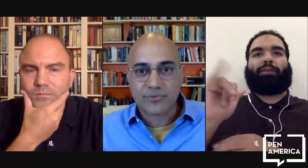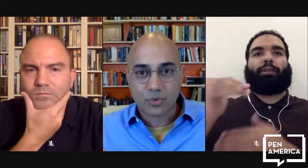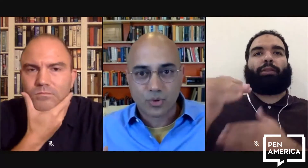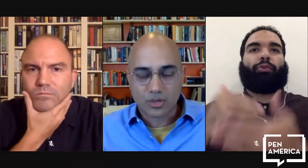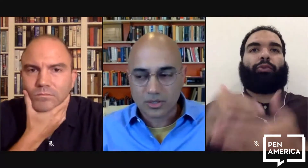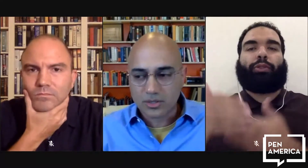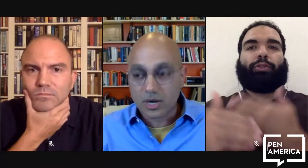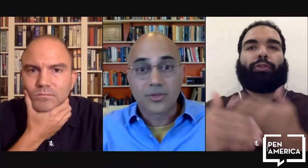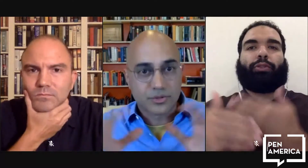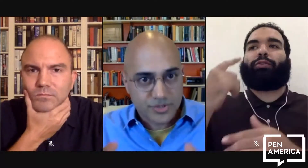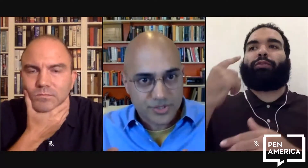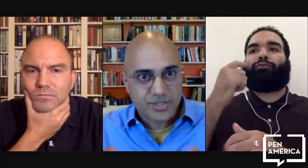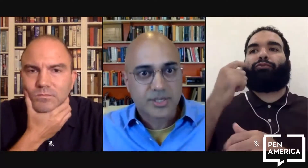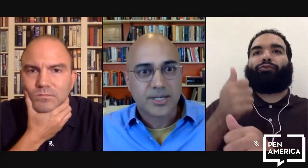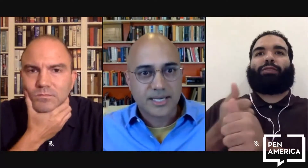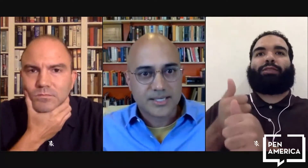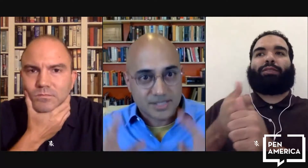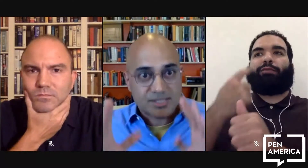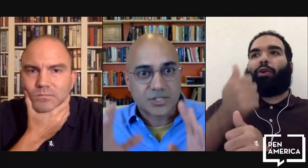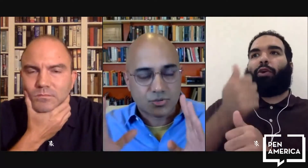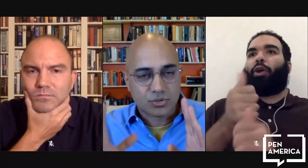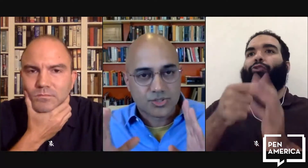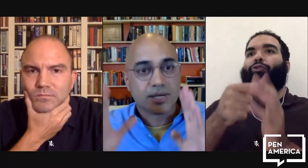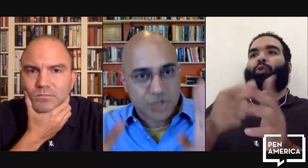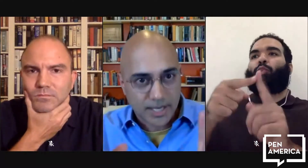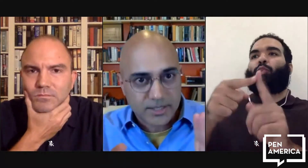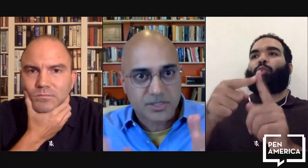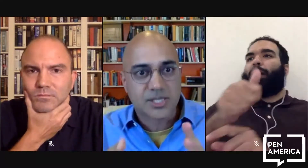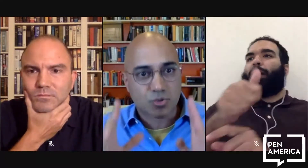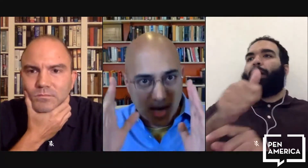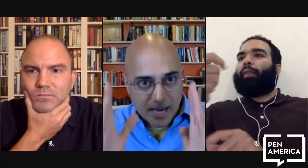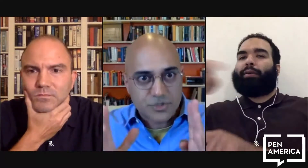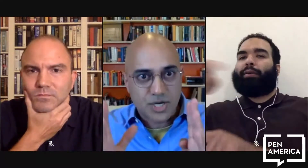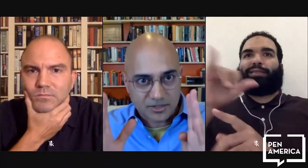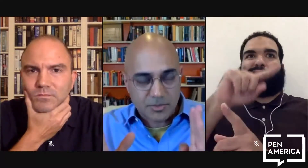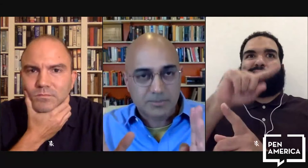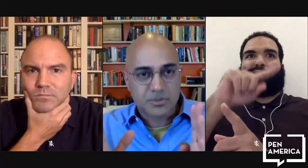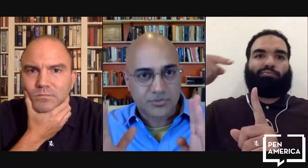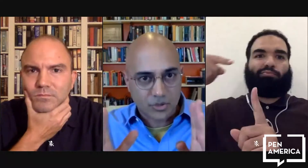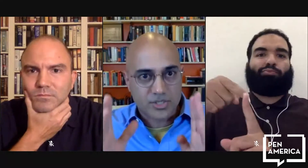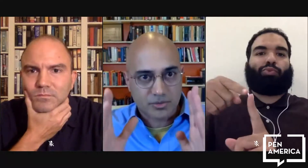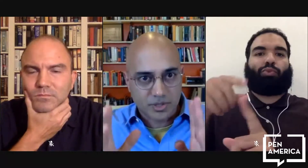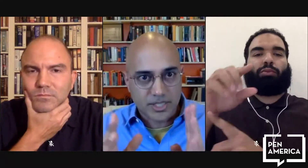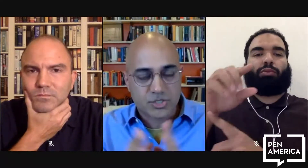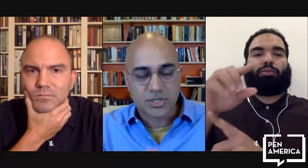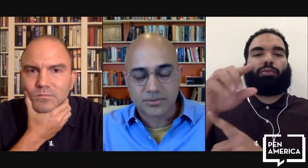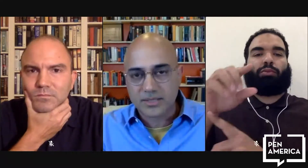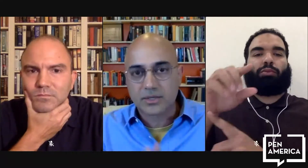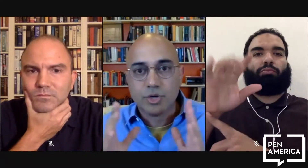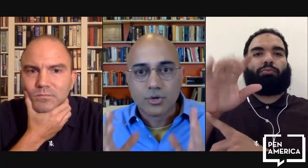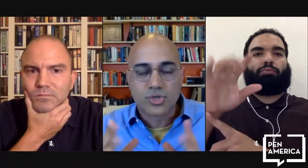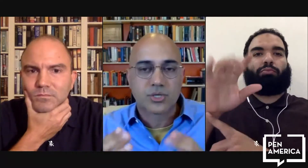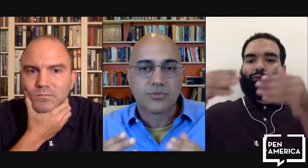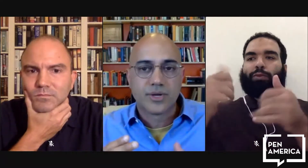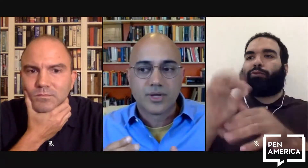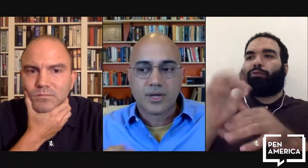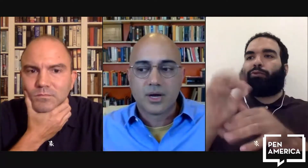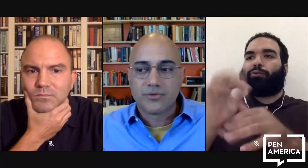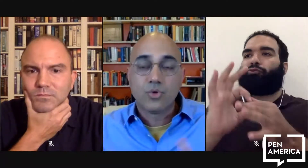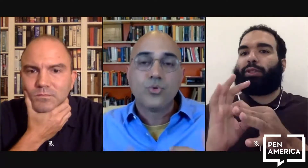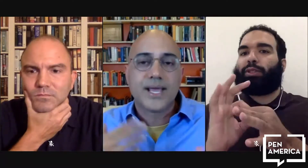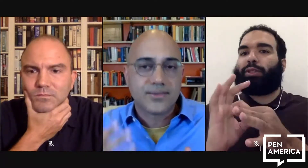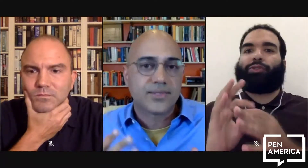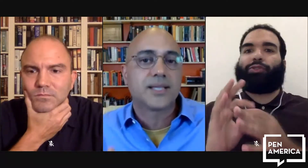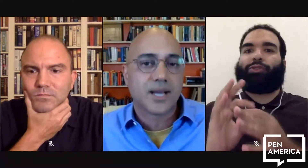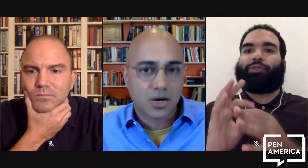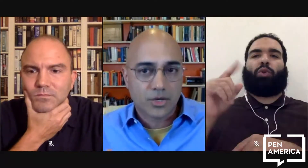self for others is the central subject, the central object of people's focus and relation, that their notion of